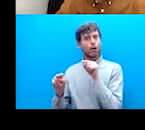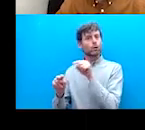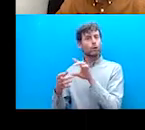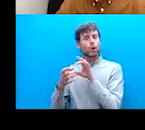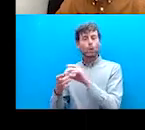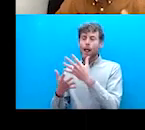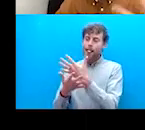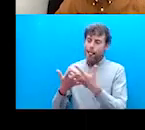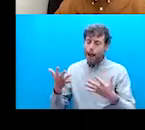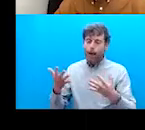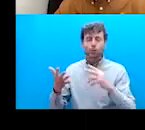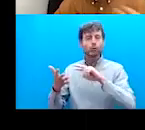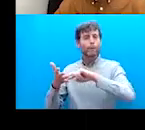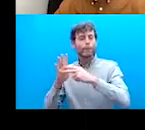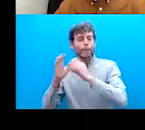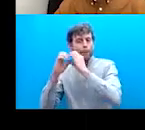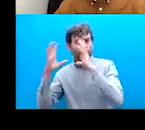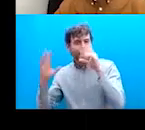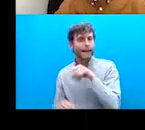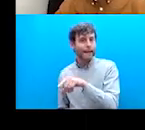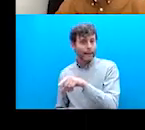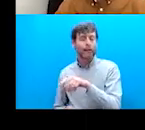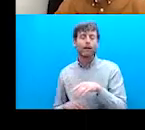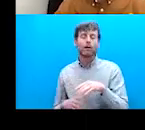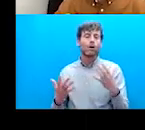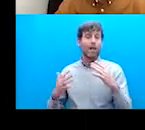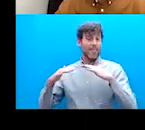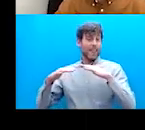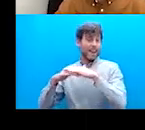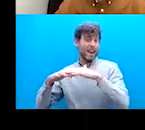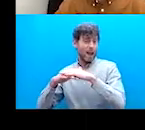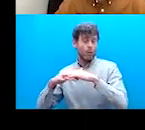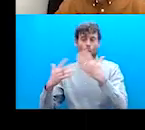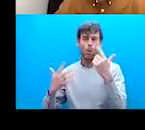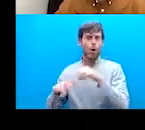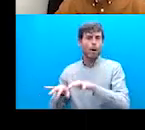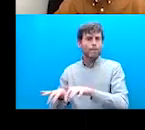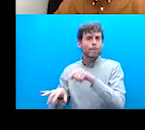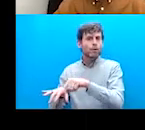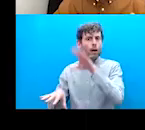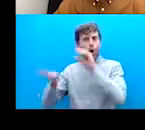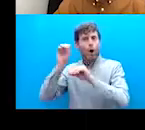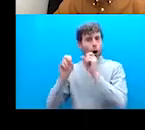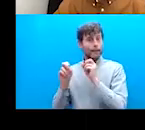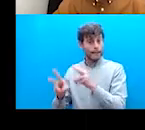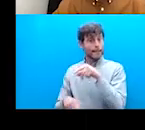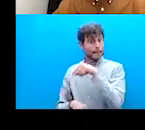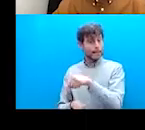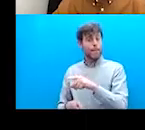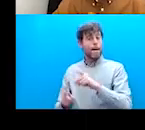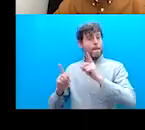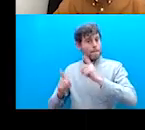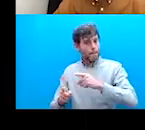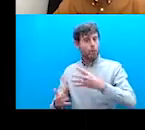So whether the network or the machine learning system that you're using has to learn